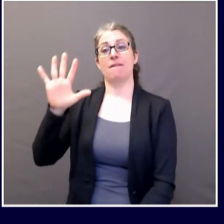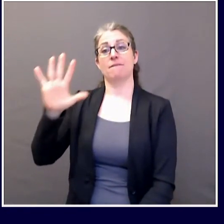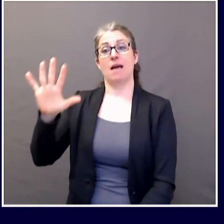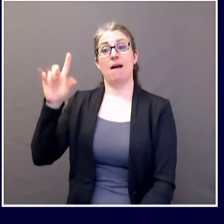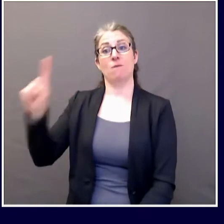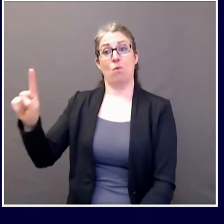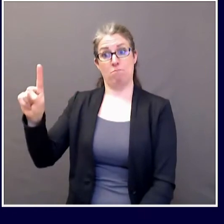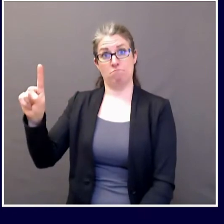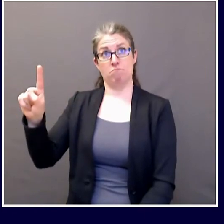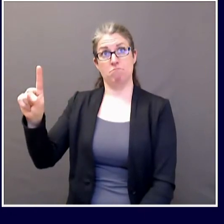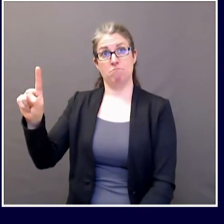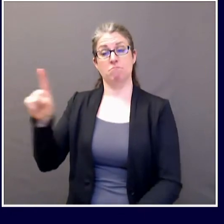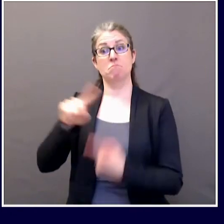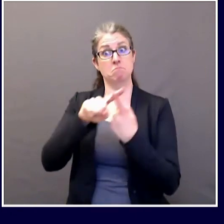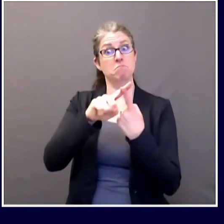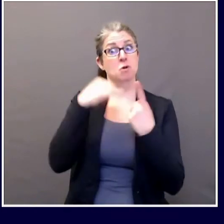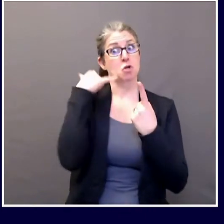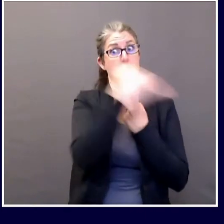207-204-8551 or